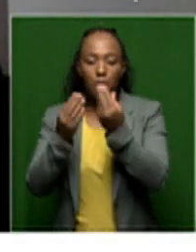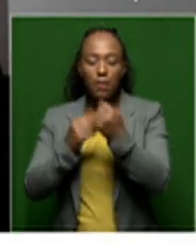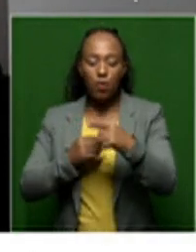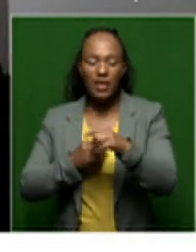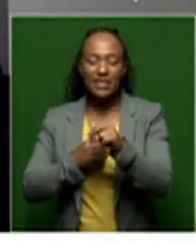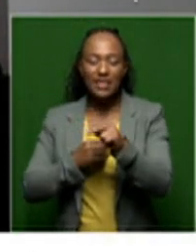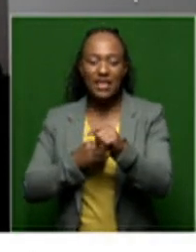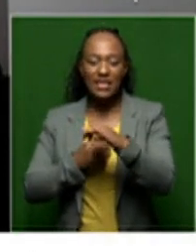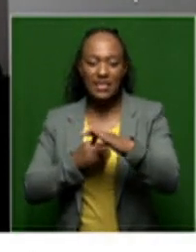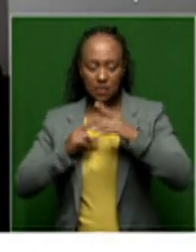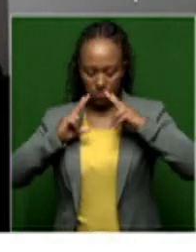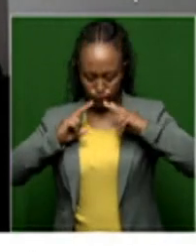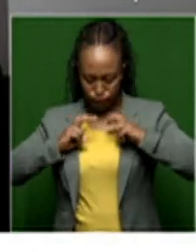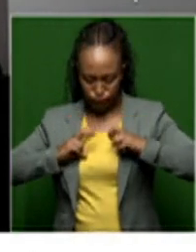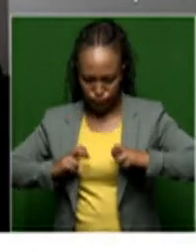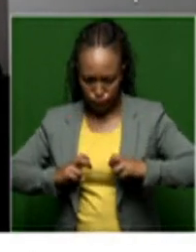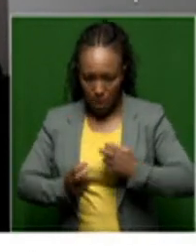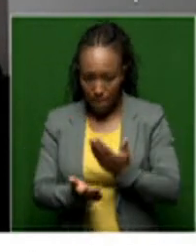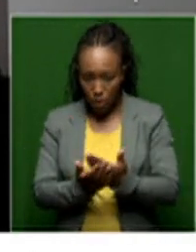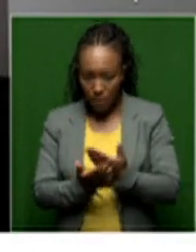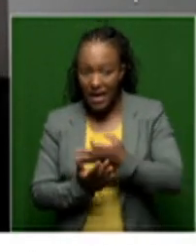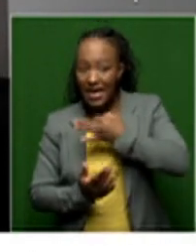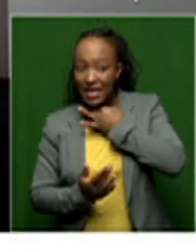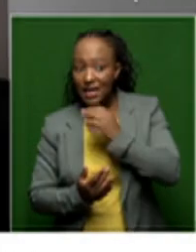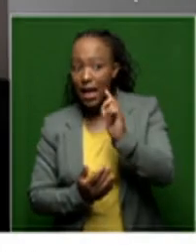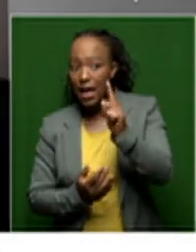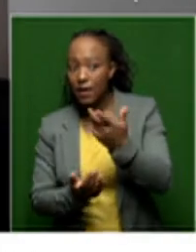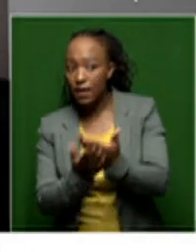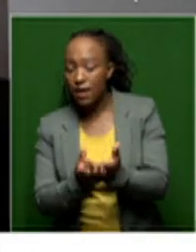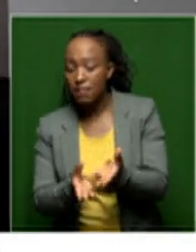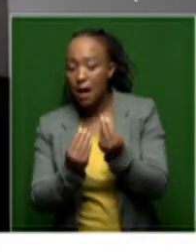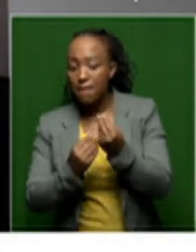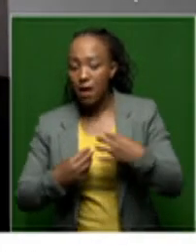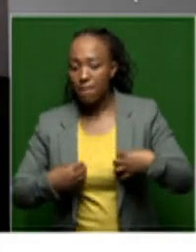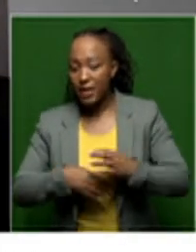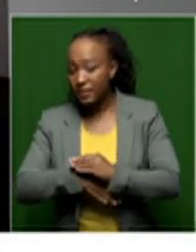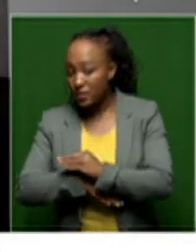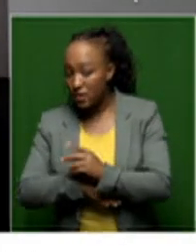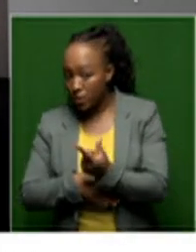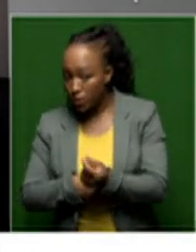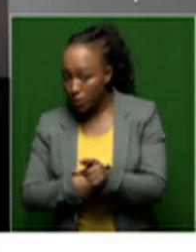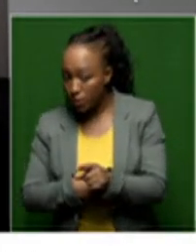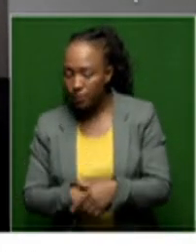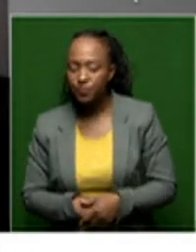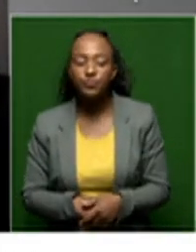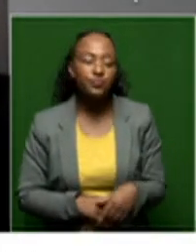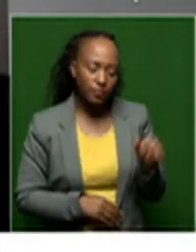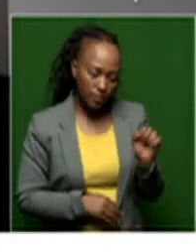tested to try and find if they do have a disposition to it? I think in terms of other health aspects,